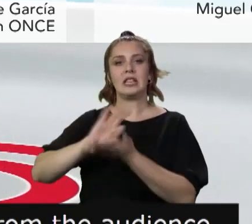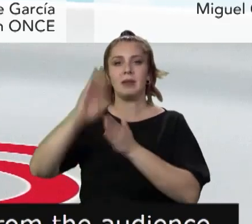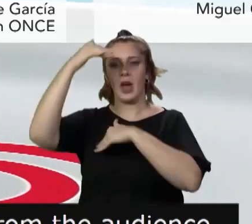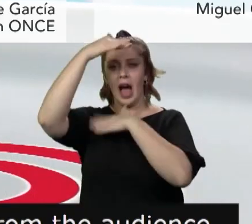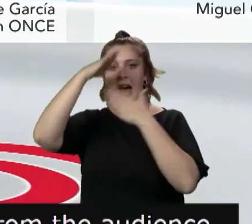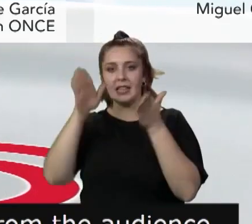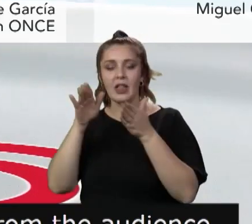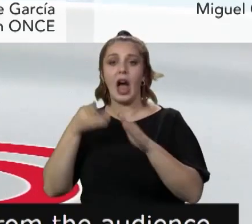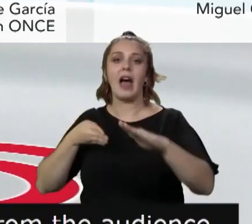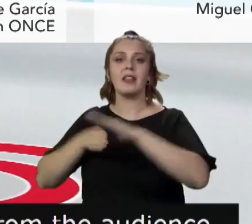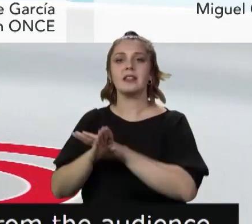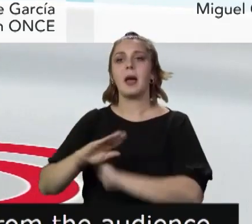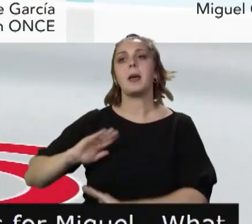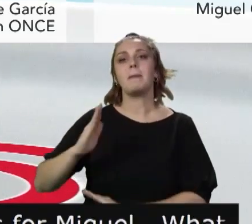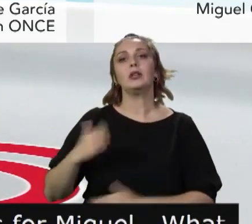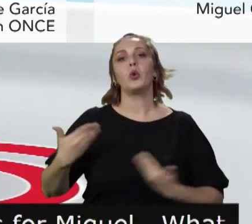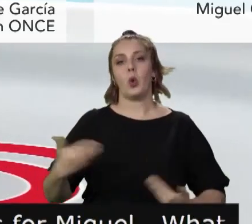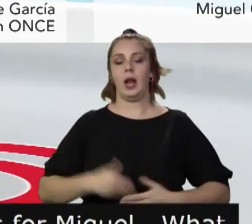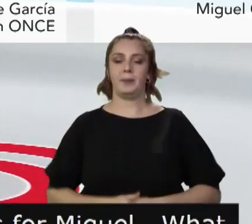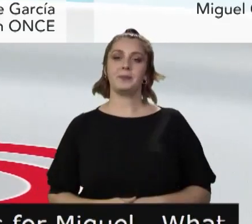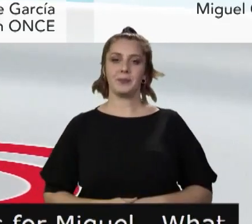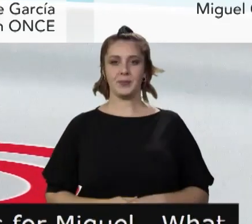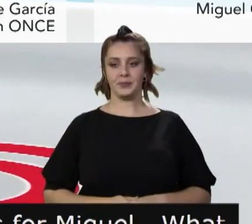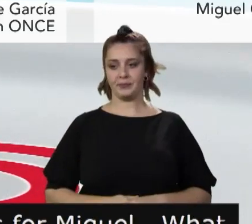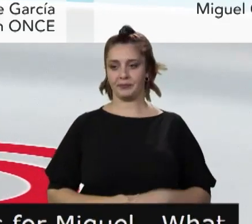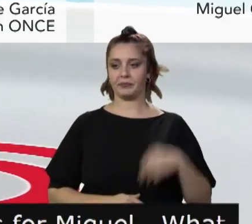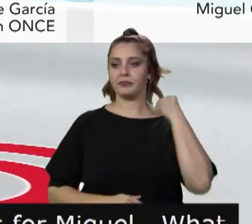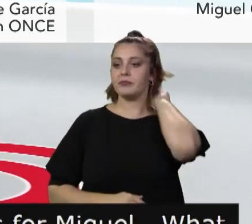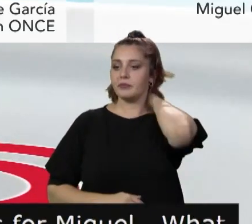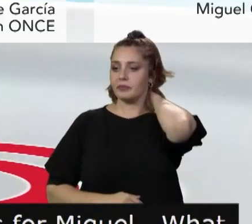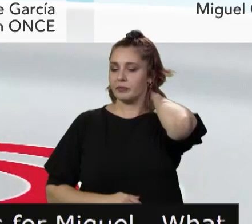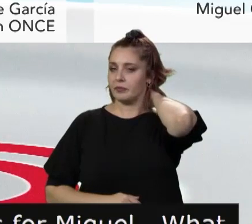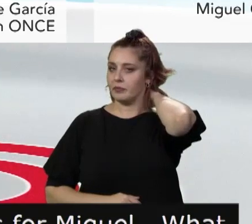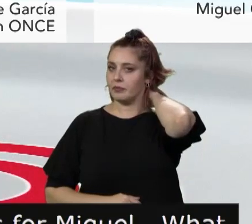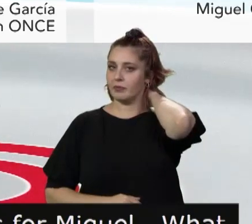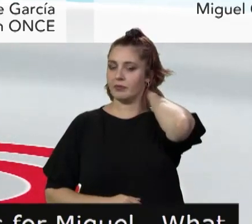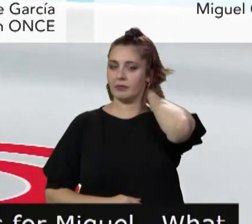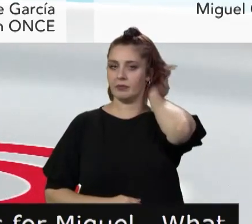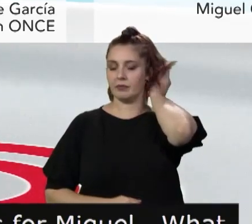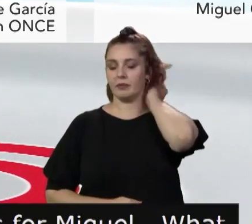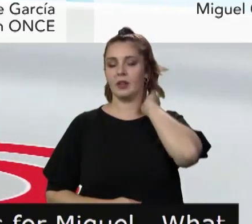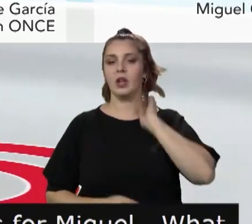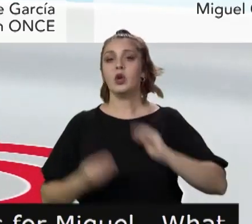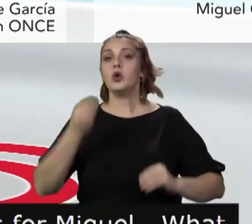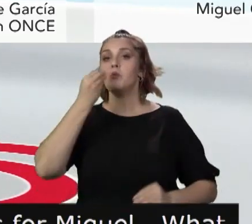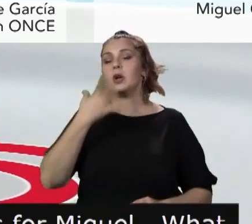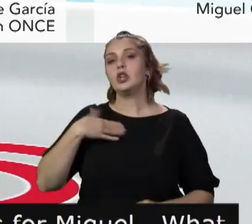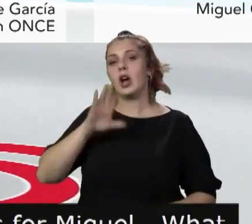of the COVID-19 pandemic on services for